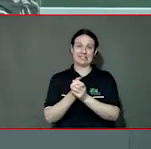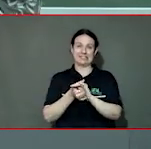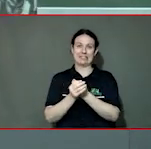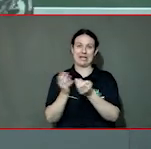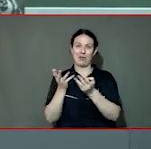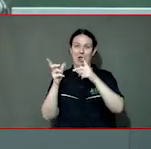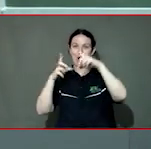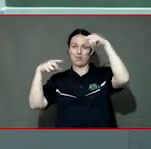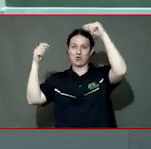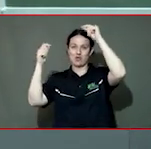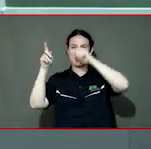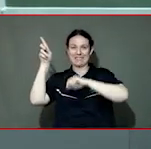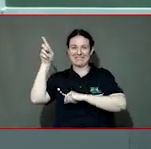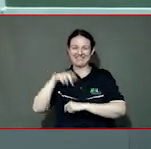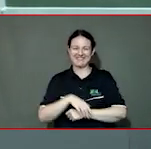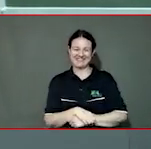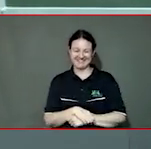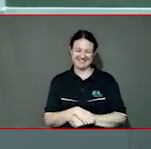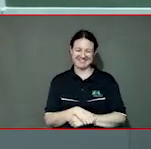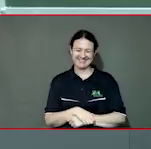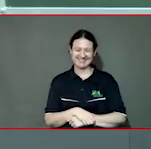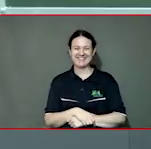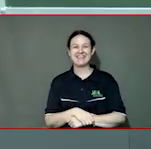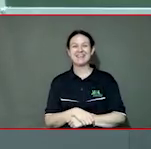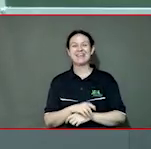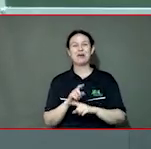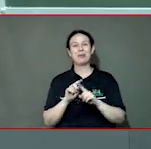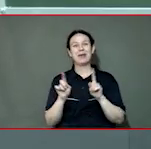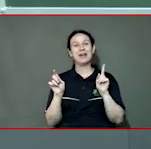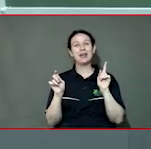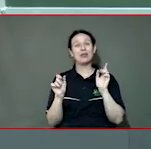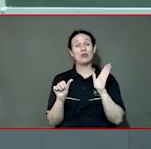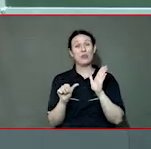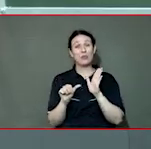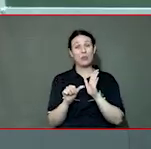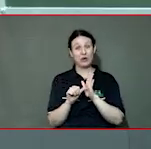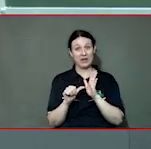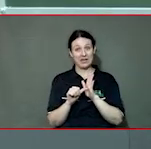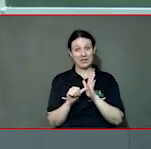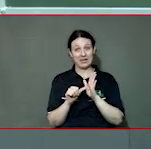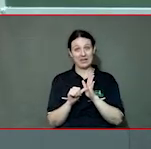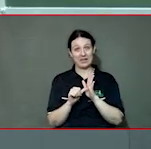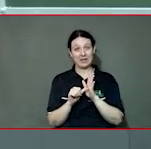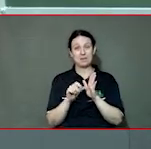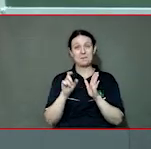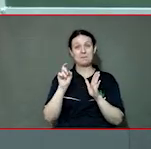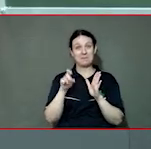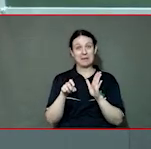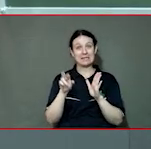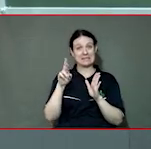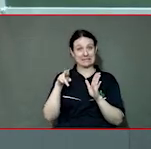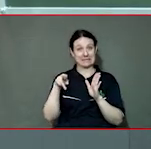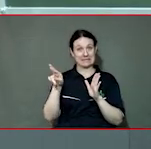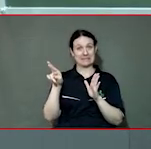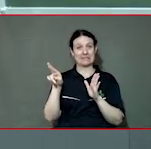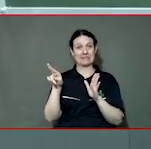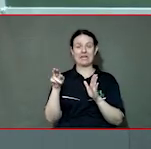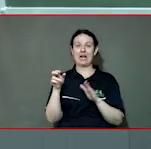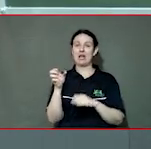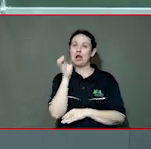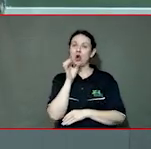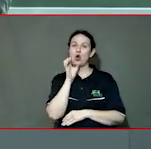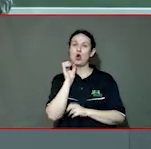something. Okay, but so it's very important that you have the correct. So you can't just say